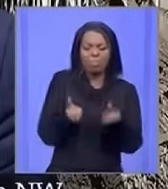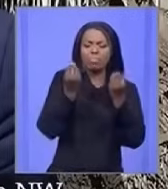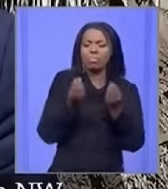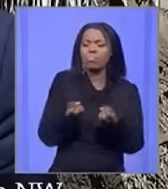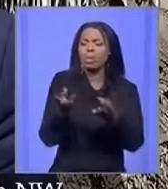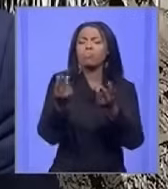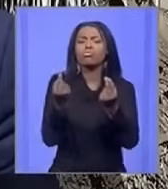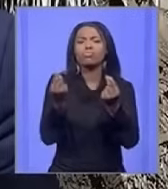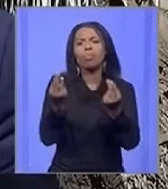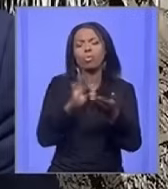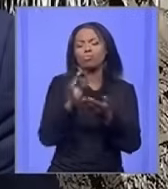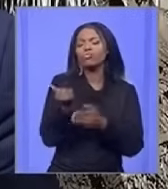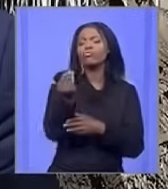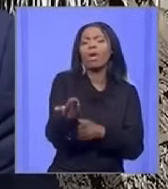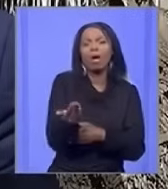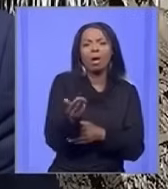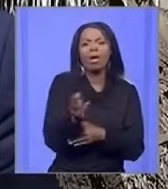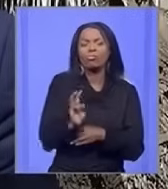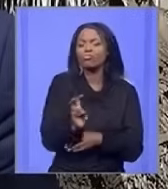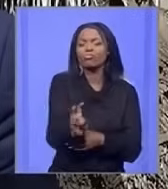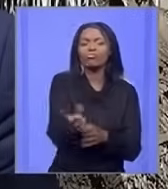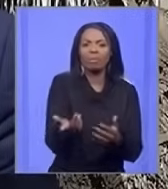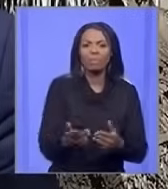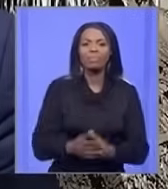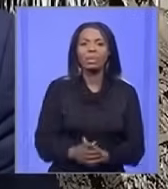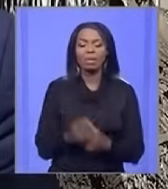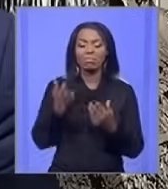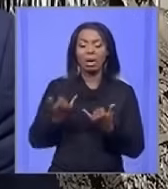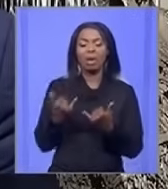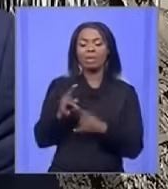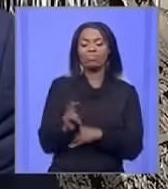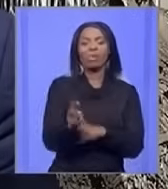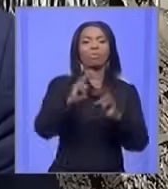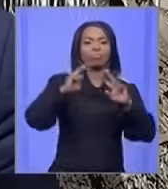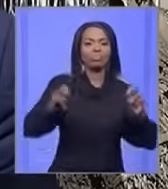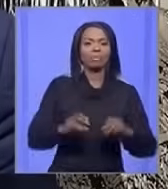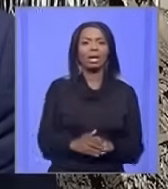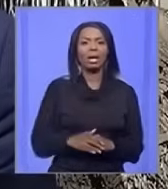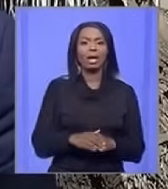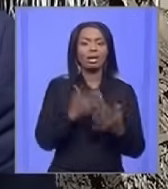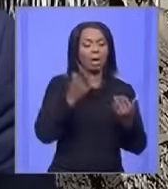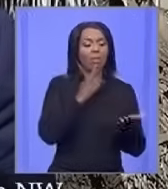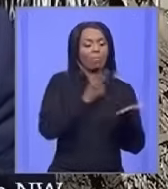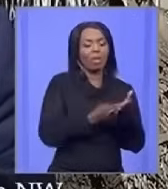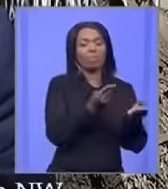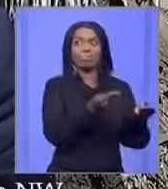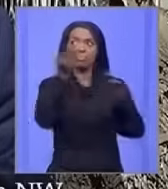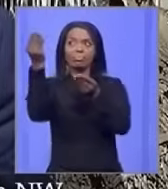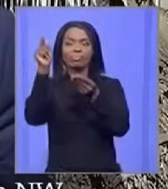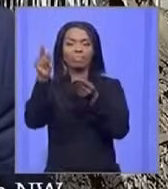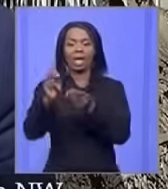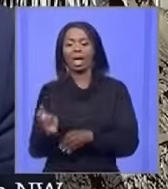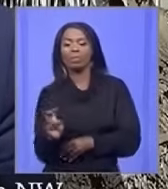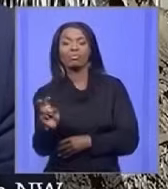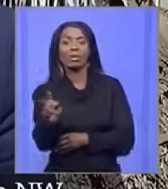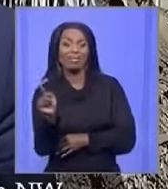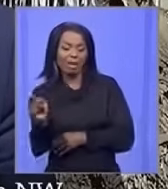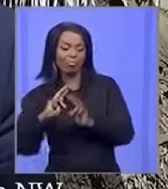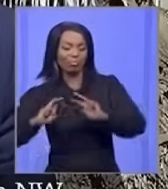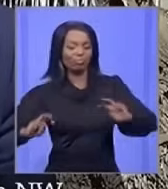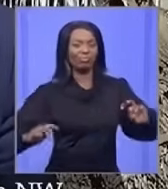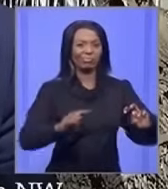Rometse molaetsa wa tshoganyetso ko go ntate Endi Mothibi wa SIU gore a lebelele gore dipatlisiso tse di tsweletse